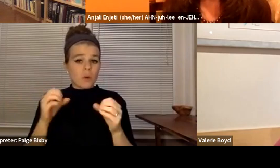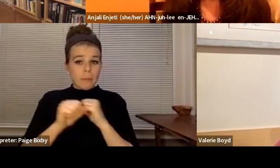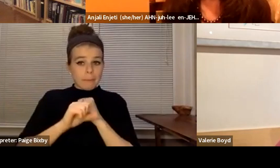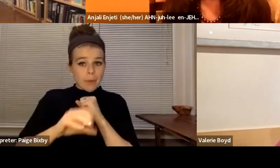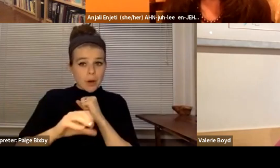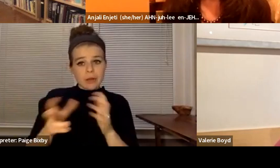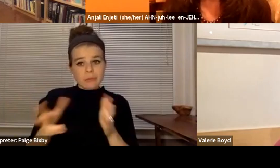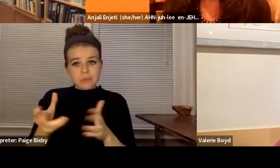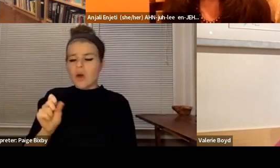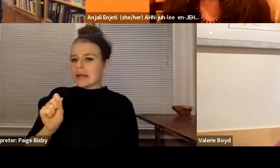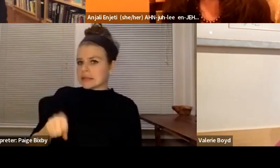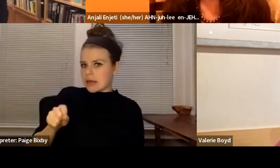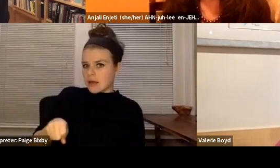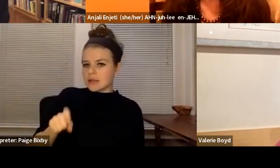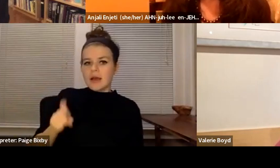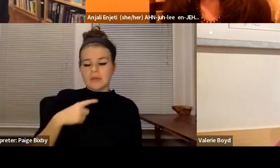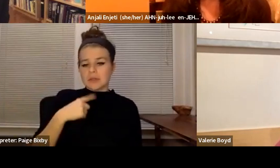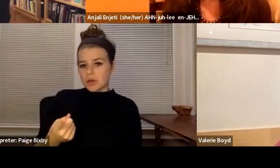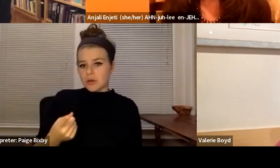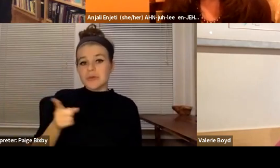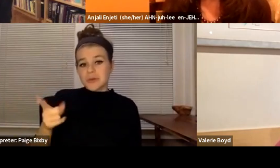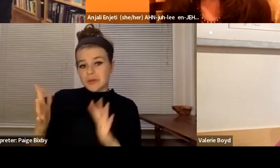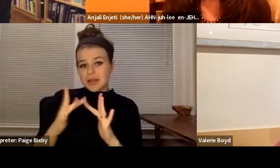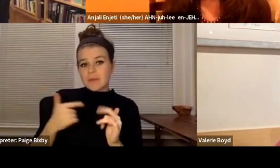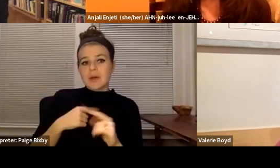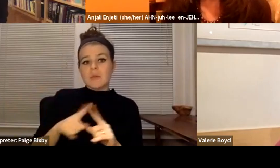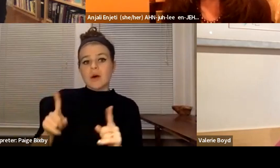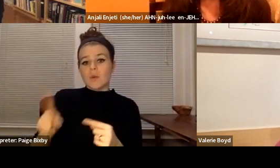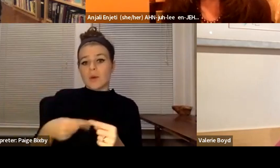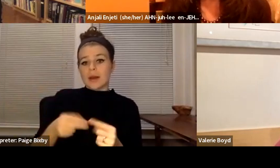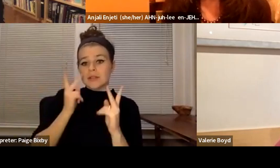I really admired, I have to tell you, you know, I mean, you'd reached out to me, but when I saw your,